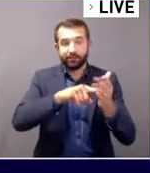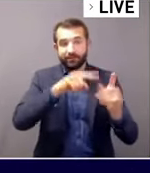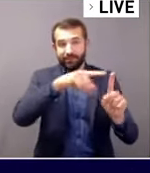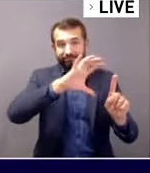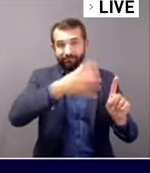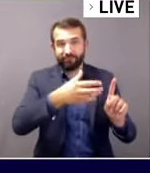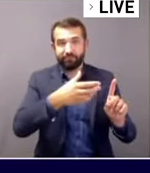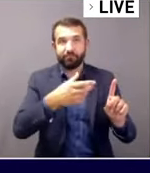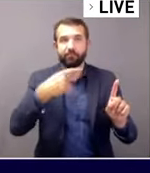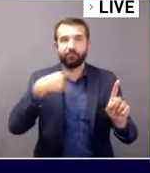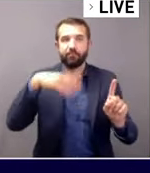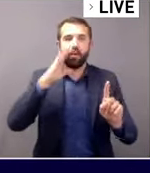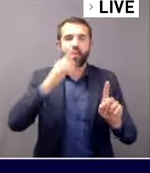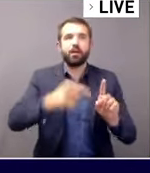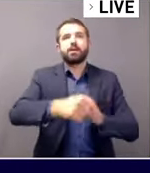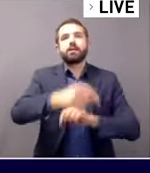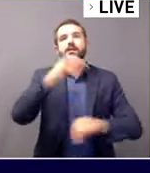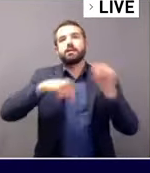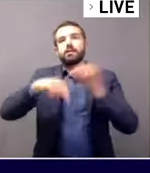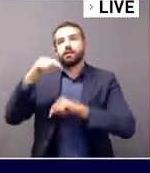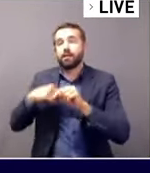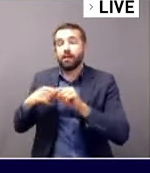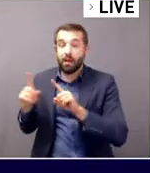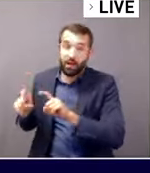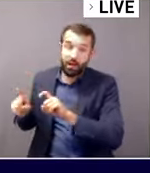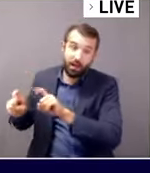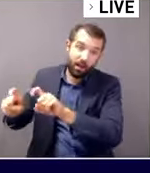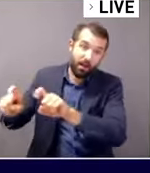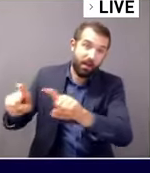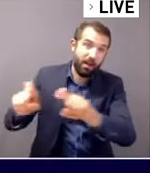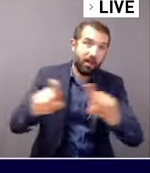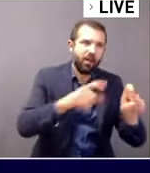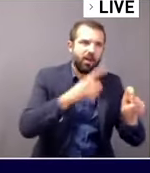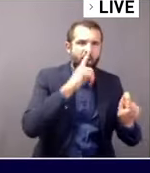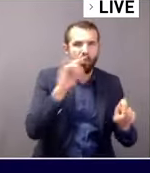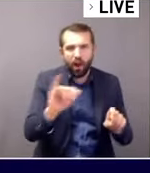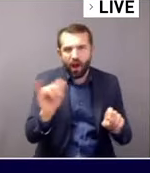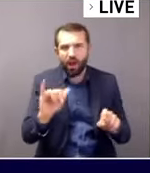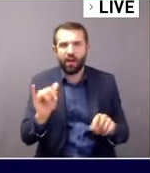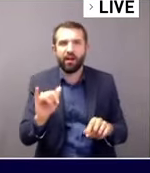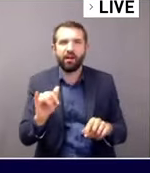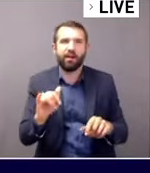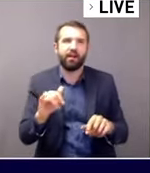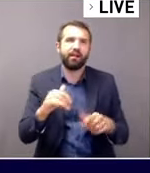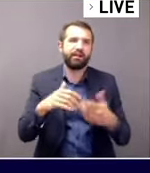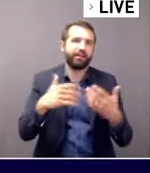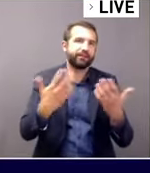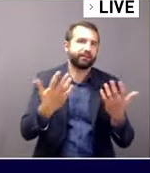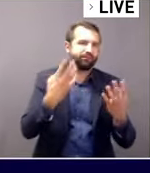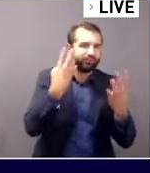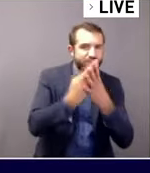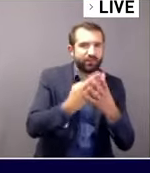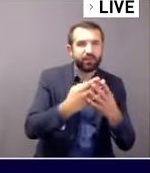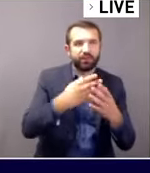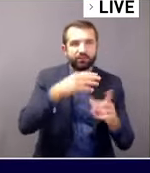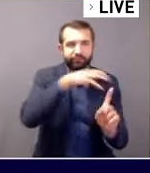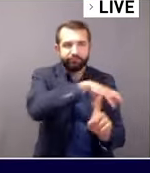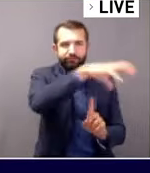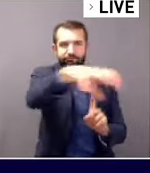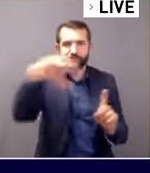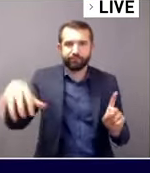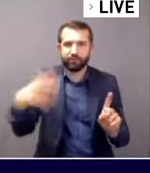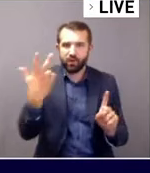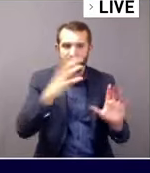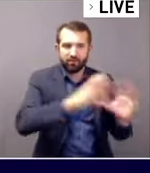to these additional cases and figure out exactly where within the jail they were and where they were housed. But what our